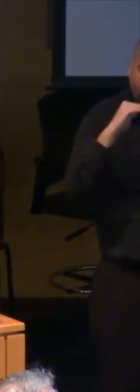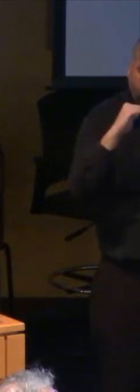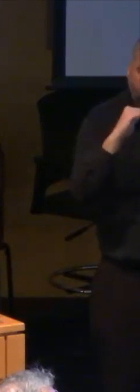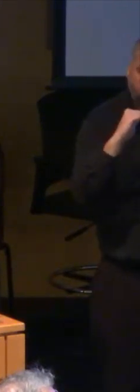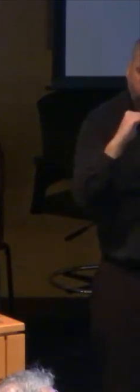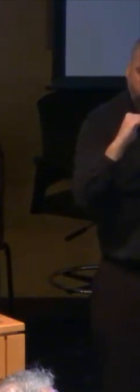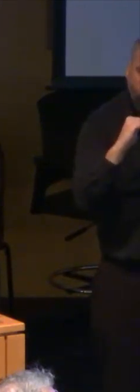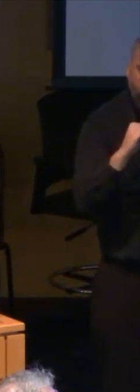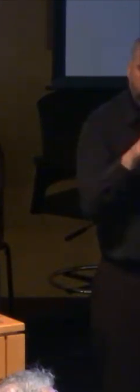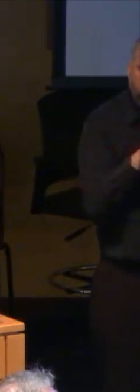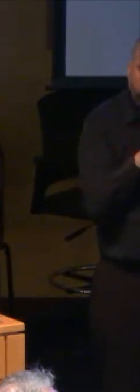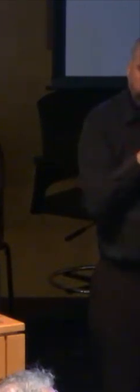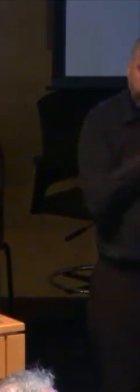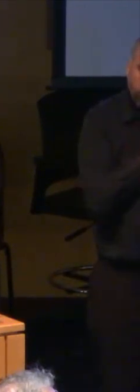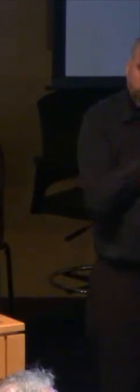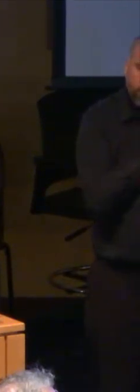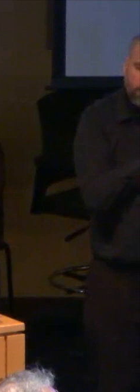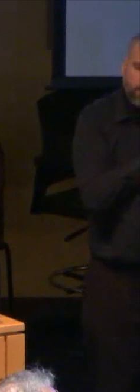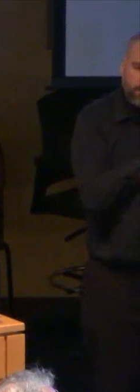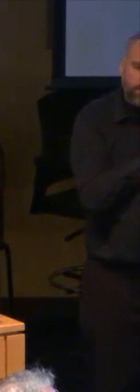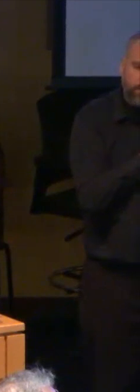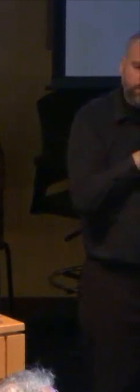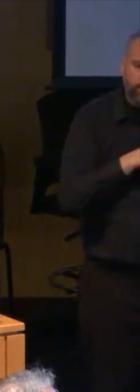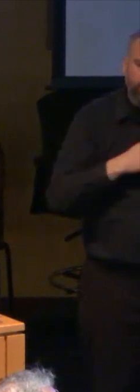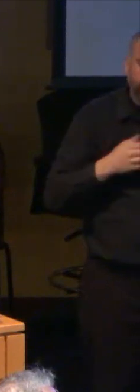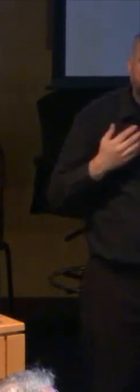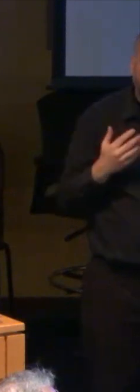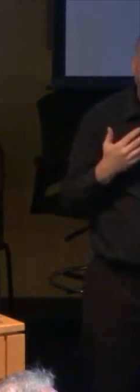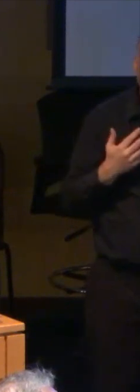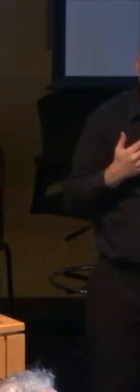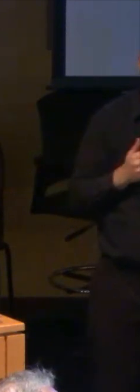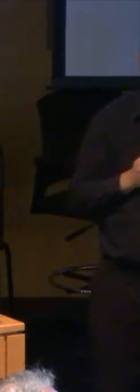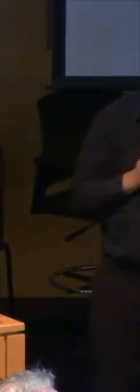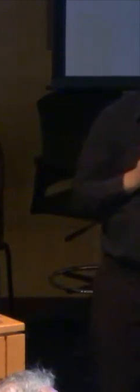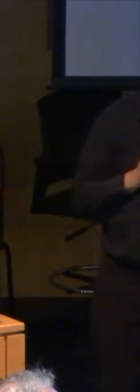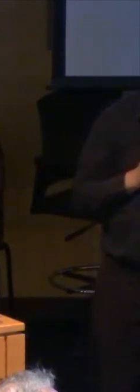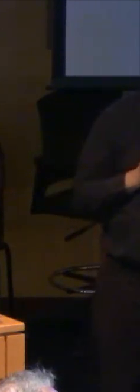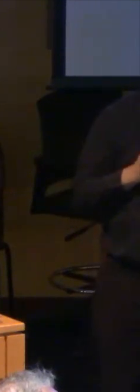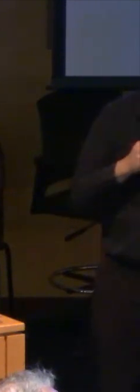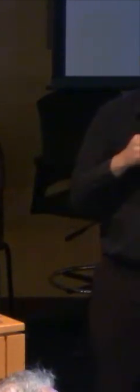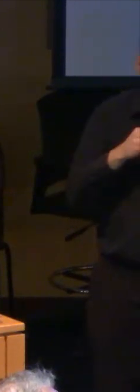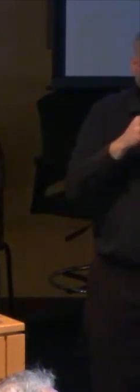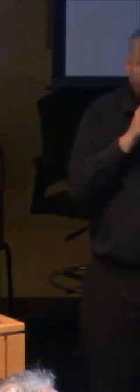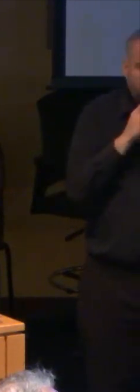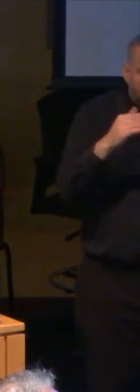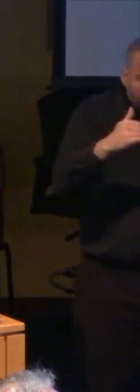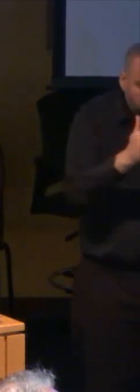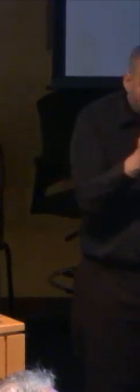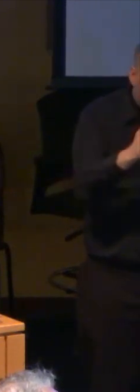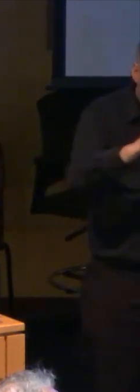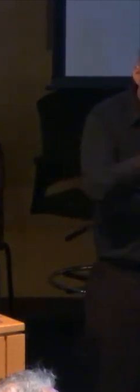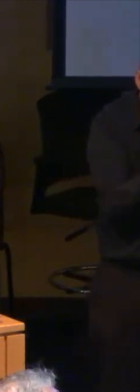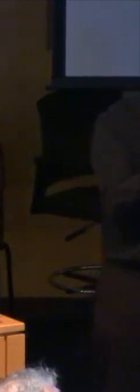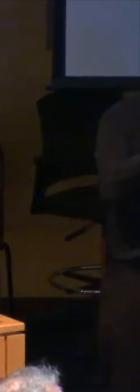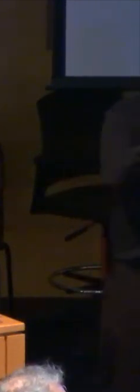just have some passageways that are made, are becoming inaccessible.